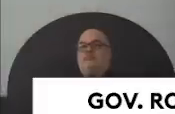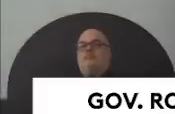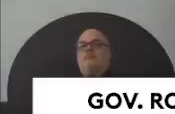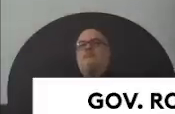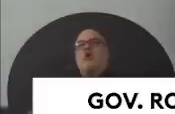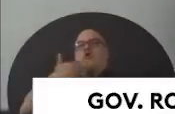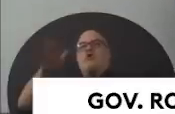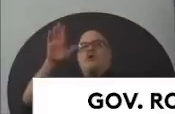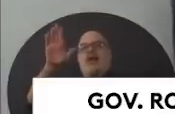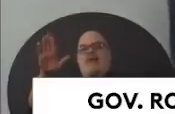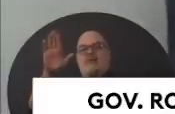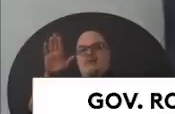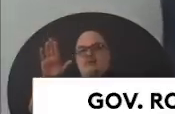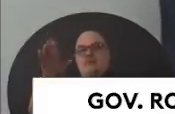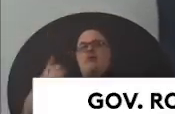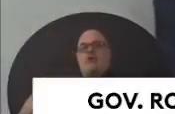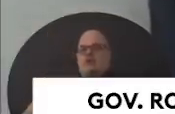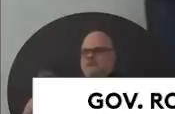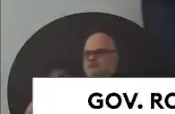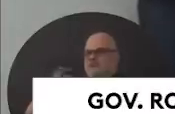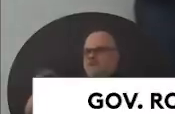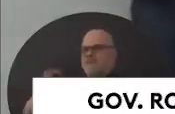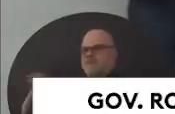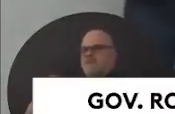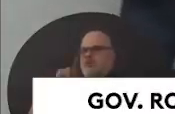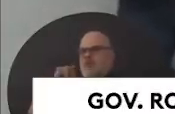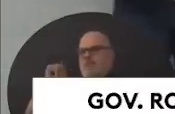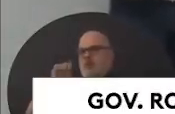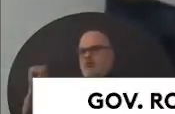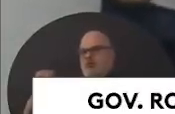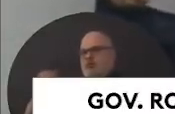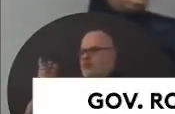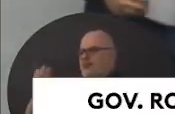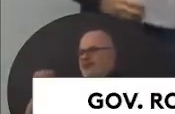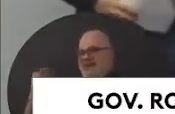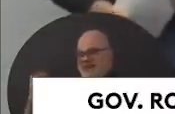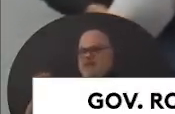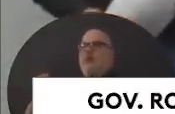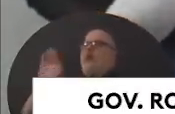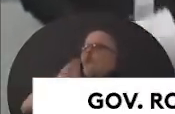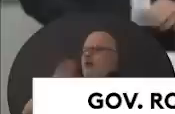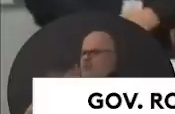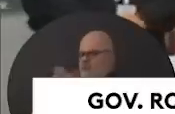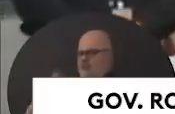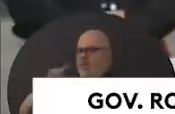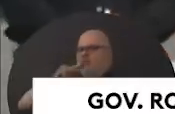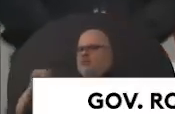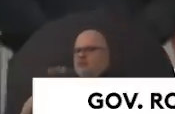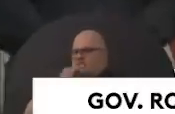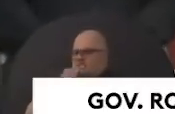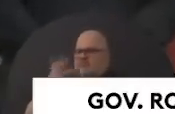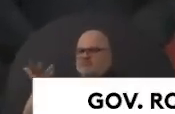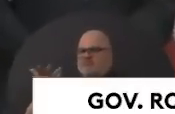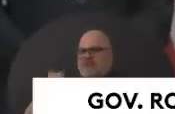Well, good afternoon. We're continuing to monitor Tropical Storm Ian. That will become a hurricane very soon, certainly within the next